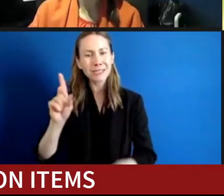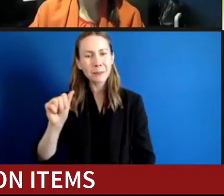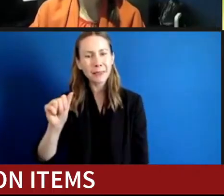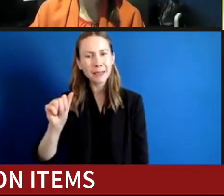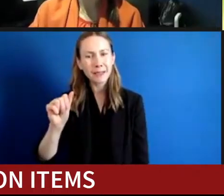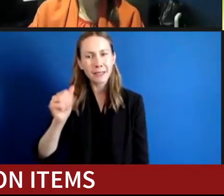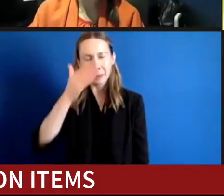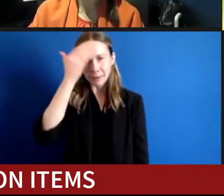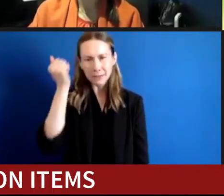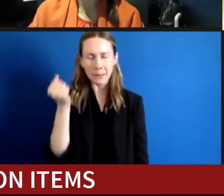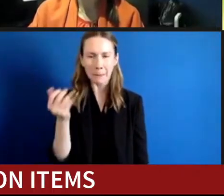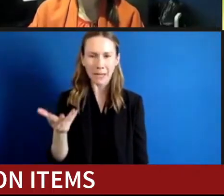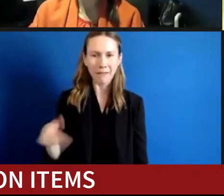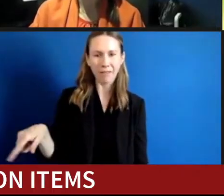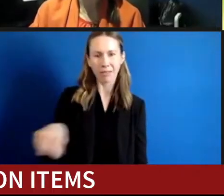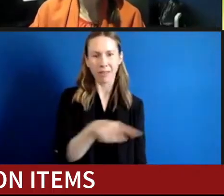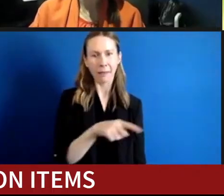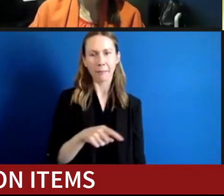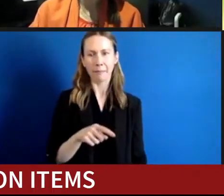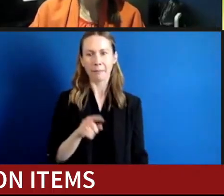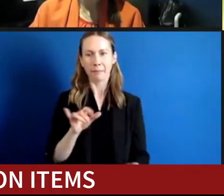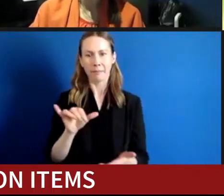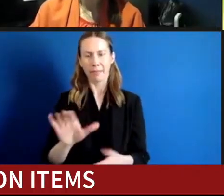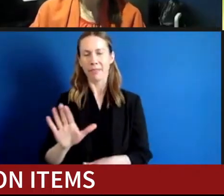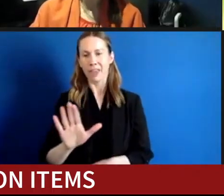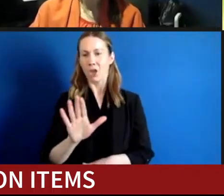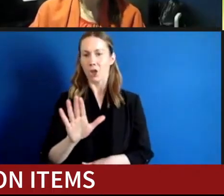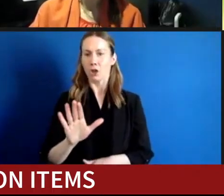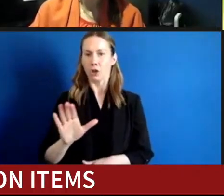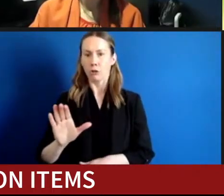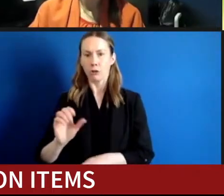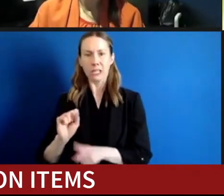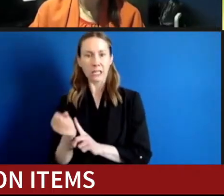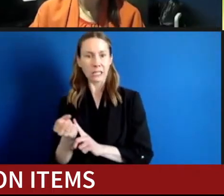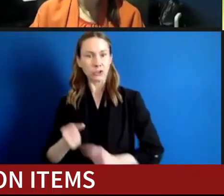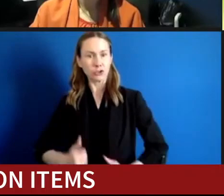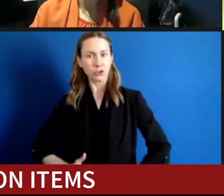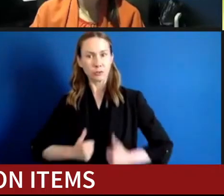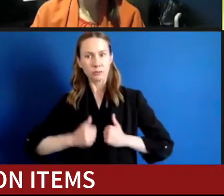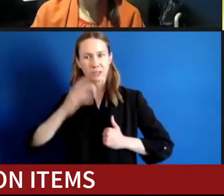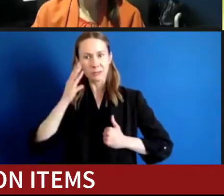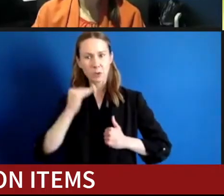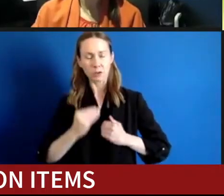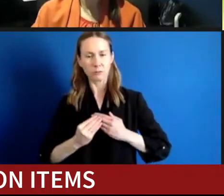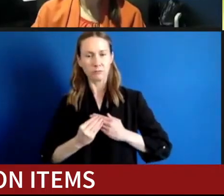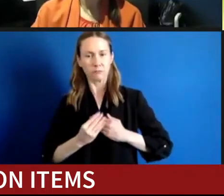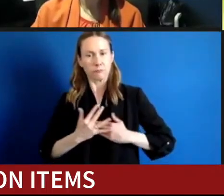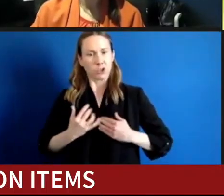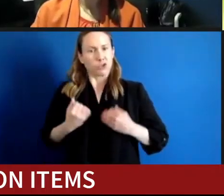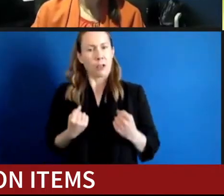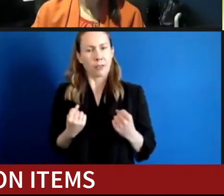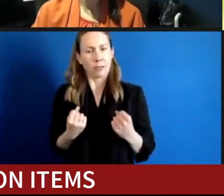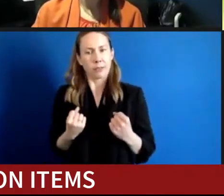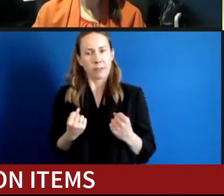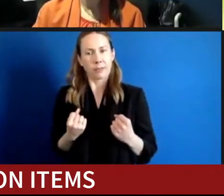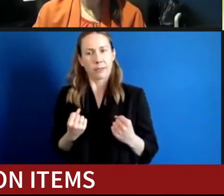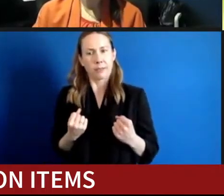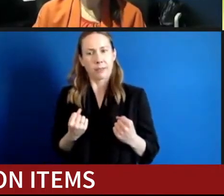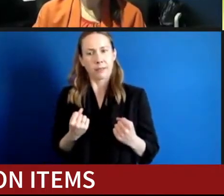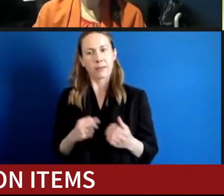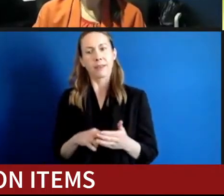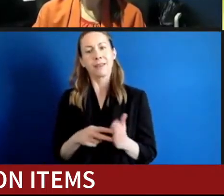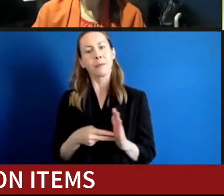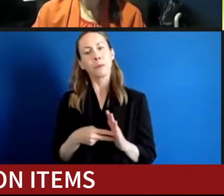their characteristics of their condition gives them streams. So when you give